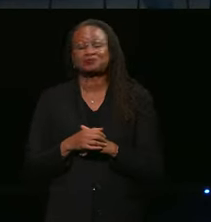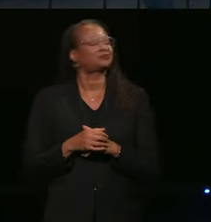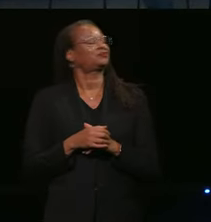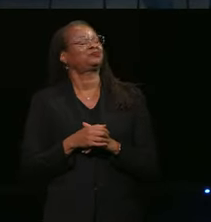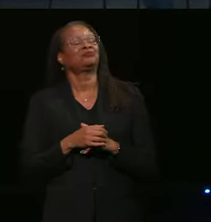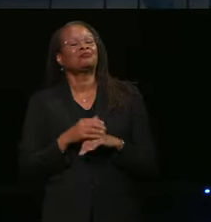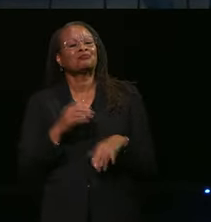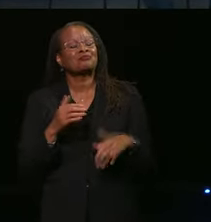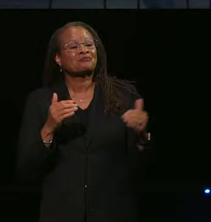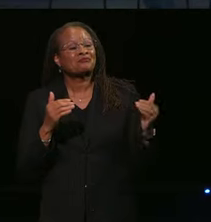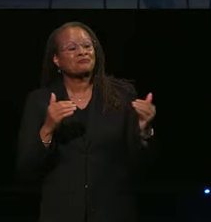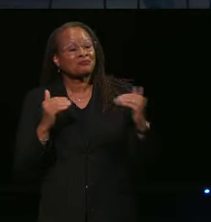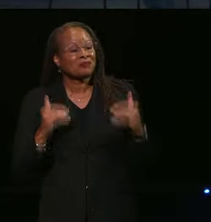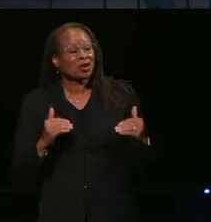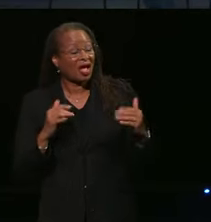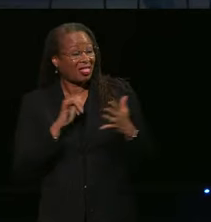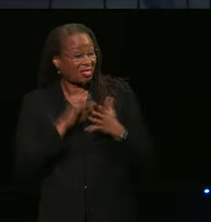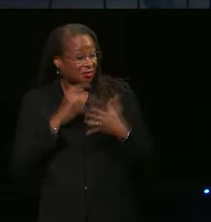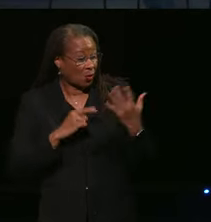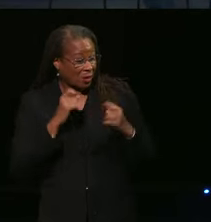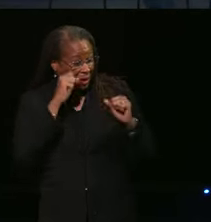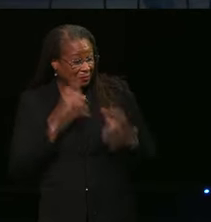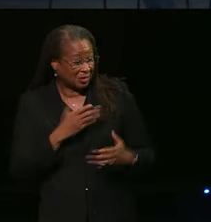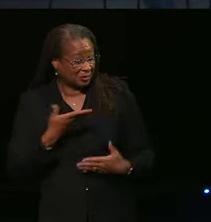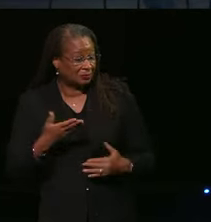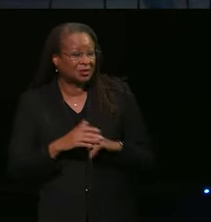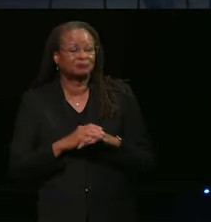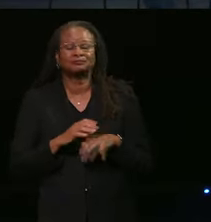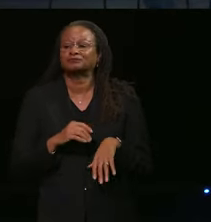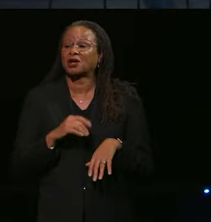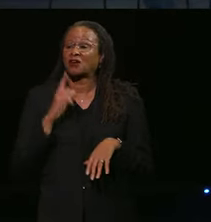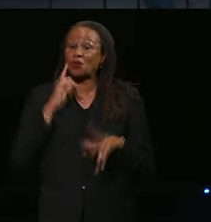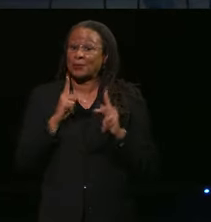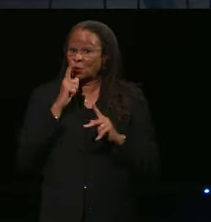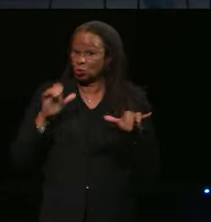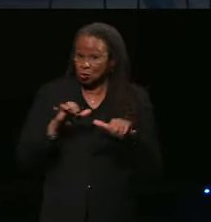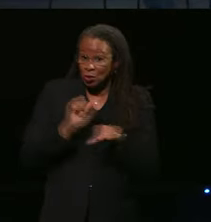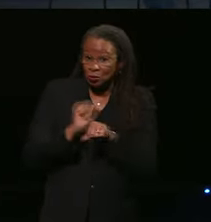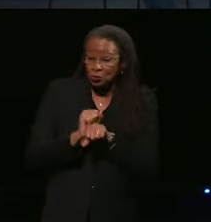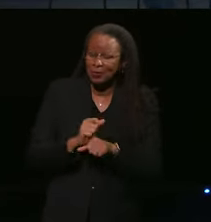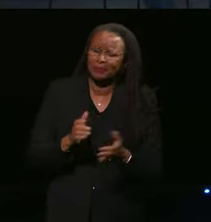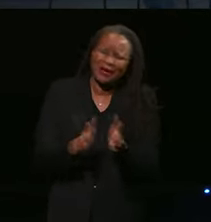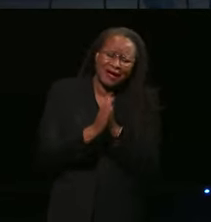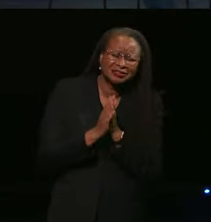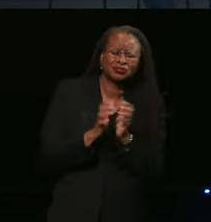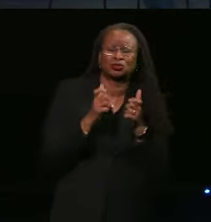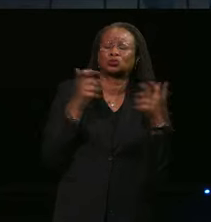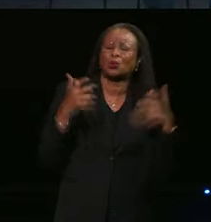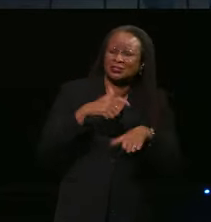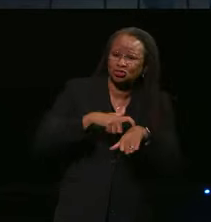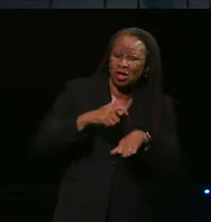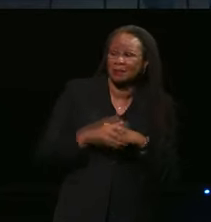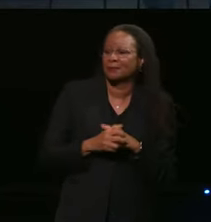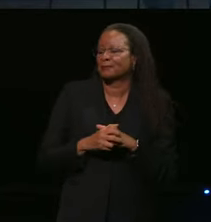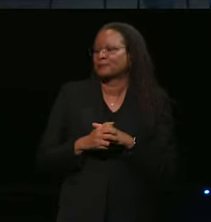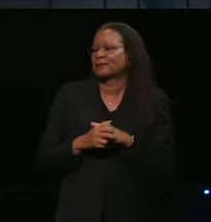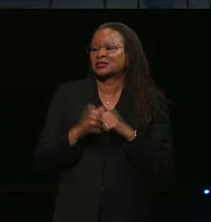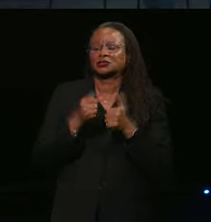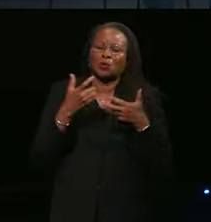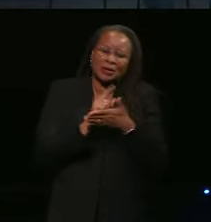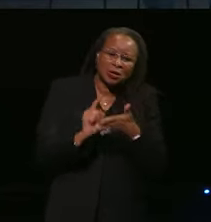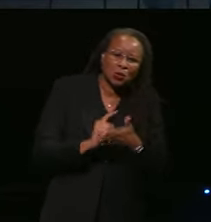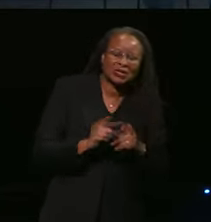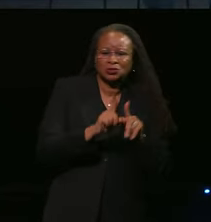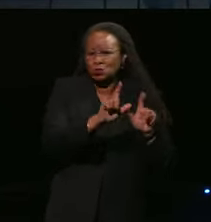That's what amazes me, is that, you know, for those of us who do this, and we ask for so much time and so many weeks